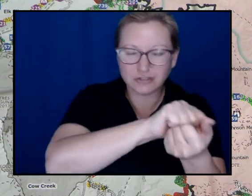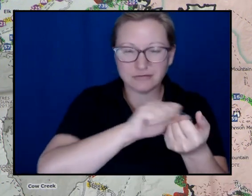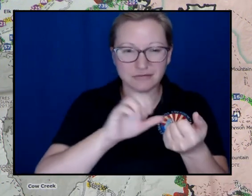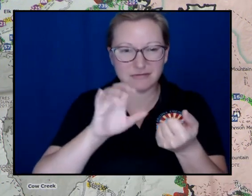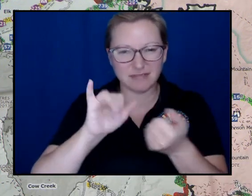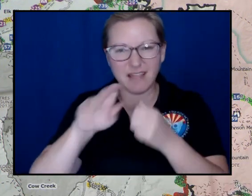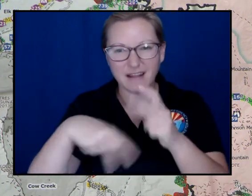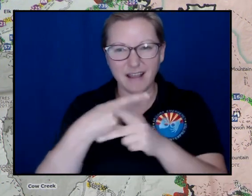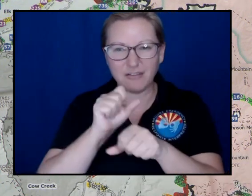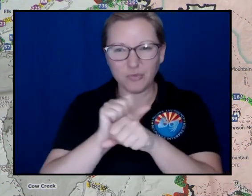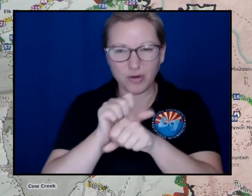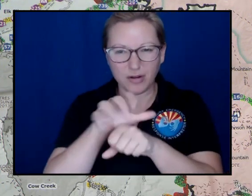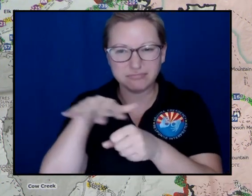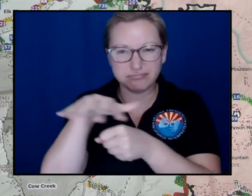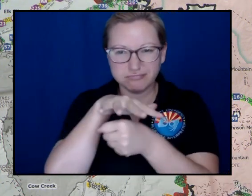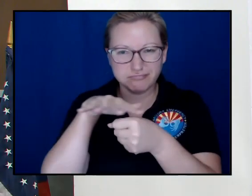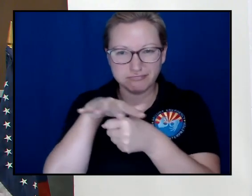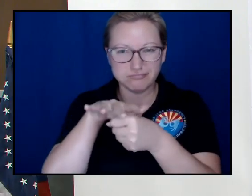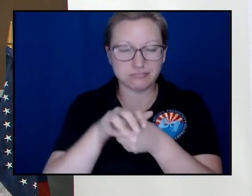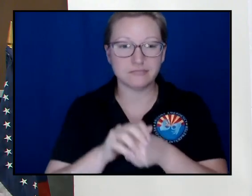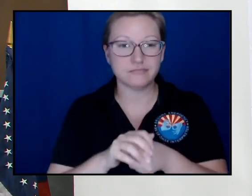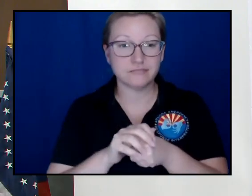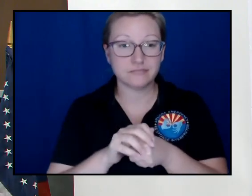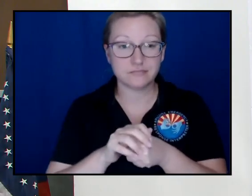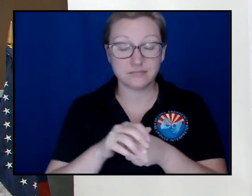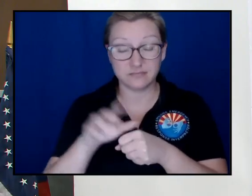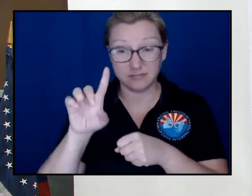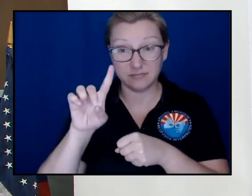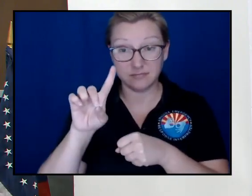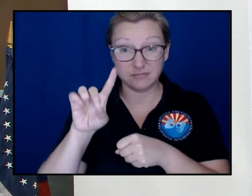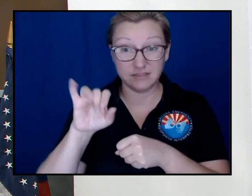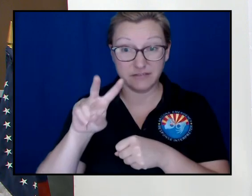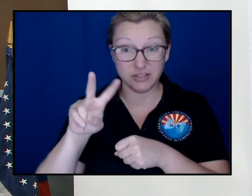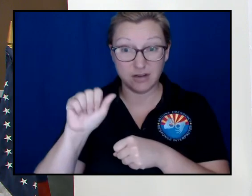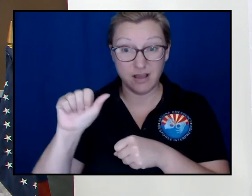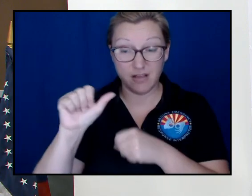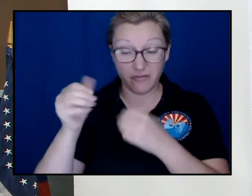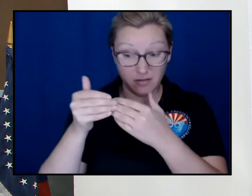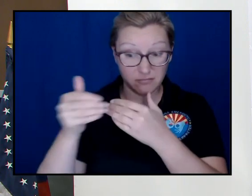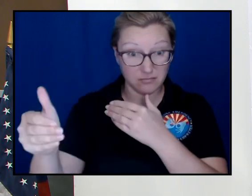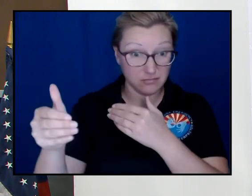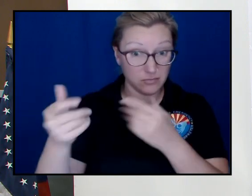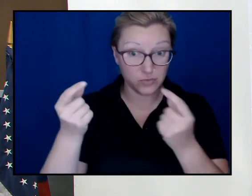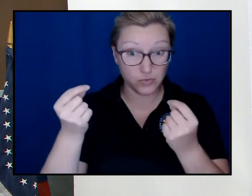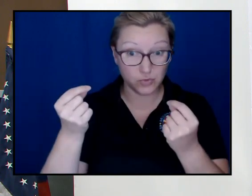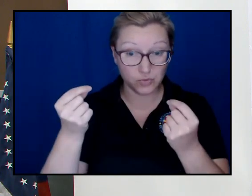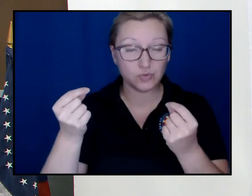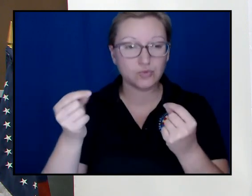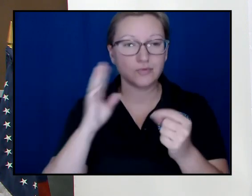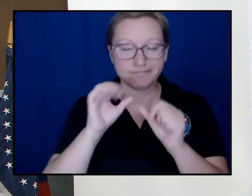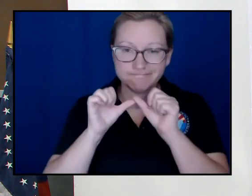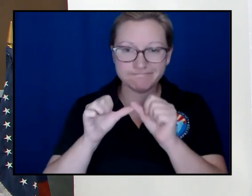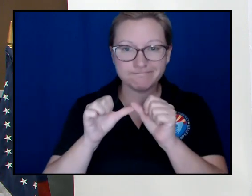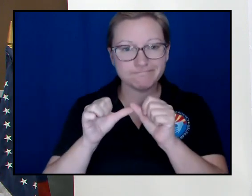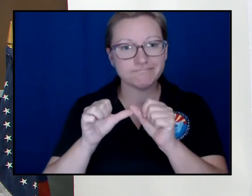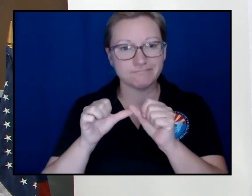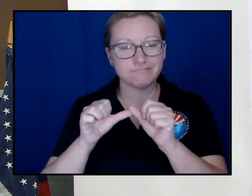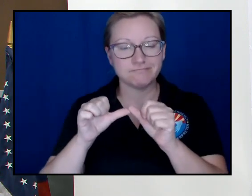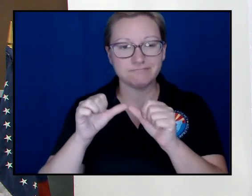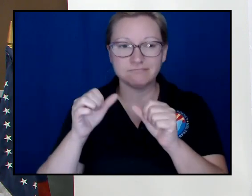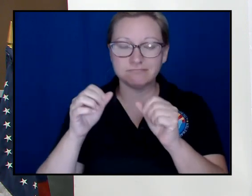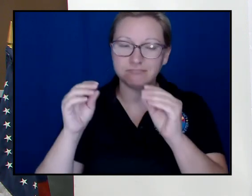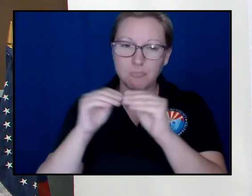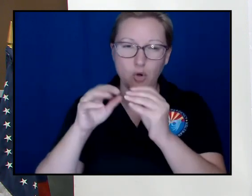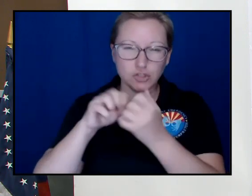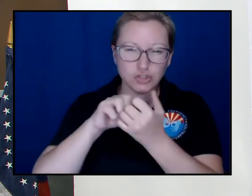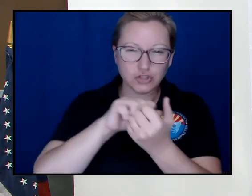there. For the future for Division Alpha, these folks are going to continue to, again, do some chipping. There's quite a bit of work. And then